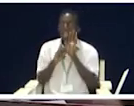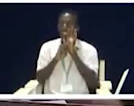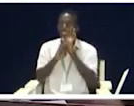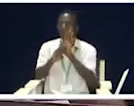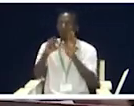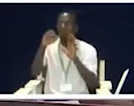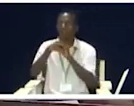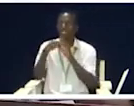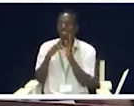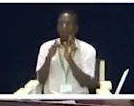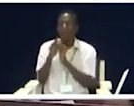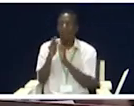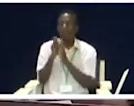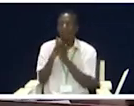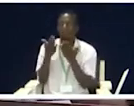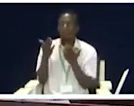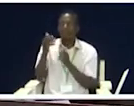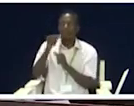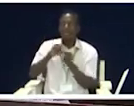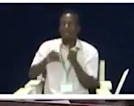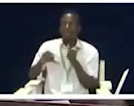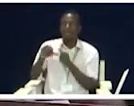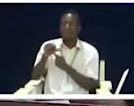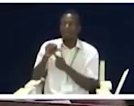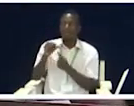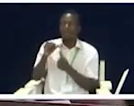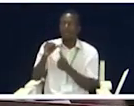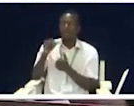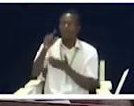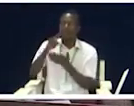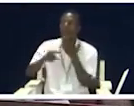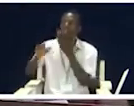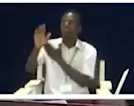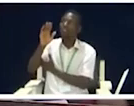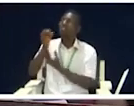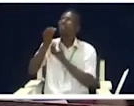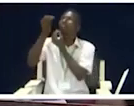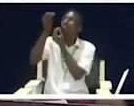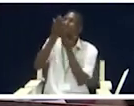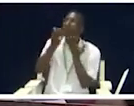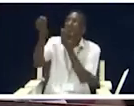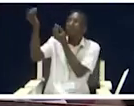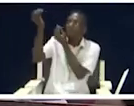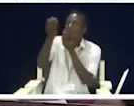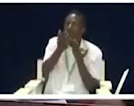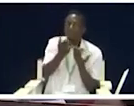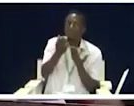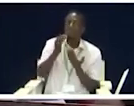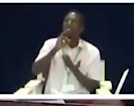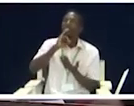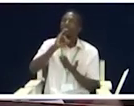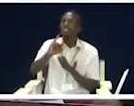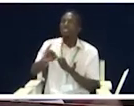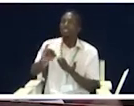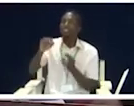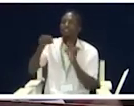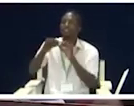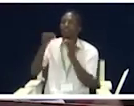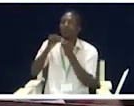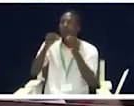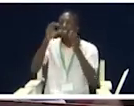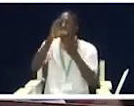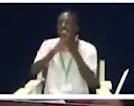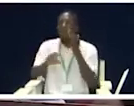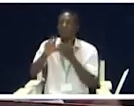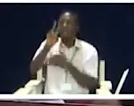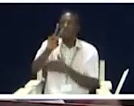scripture we know about that God was giving and telling us about this super wonder that is to come is Numbers chapter 24 verse